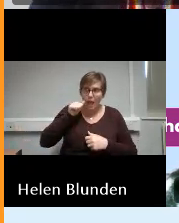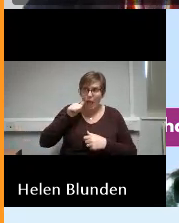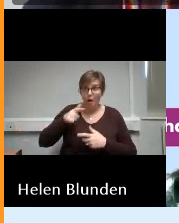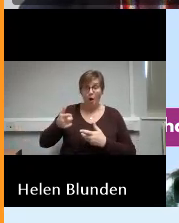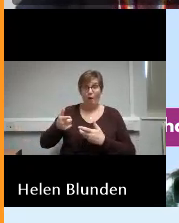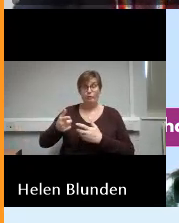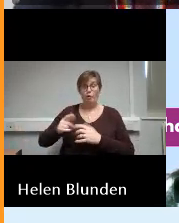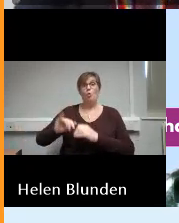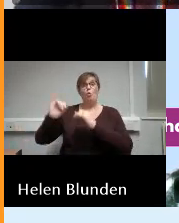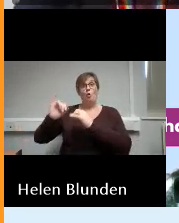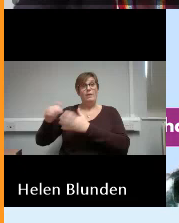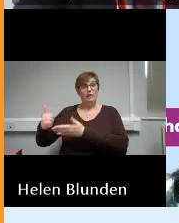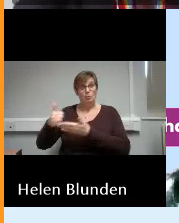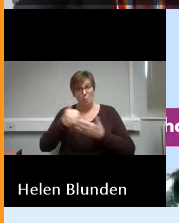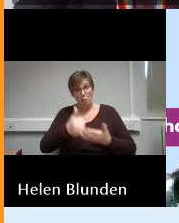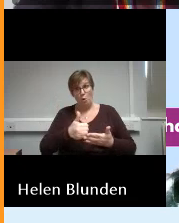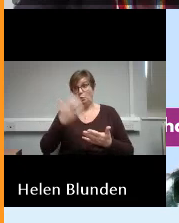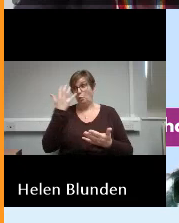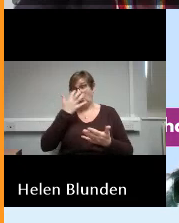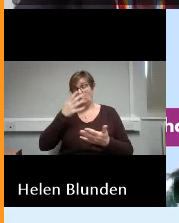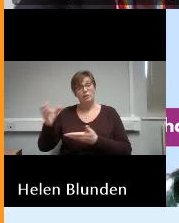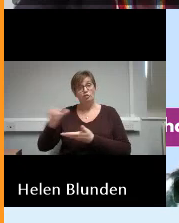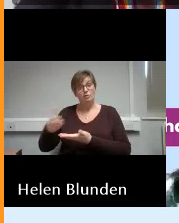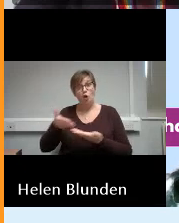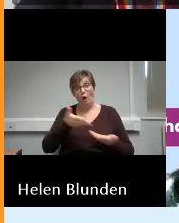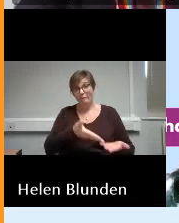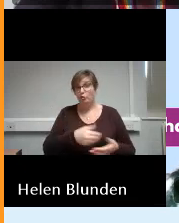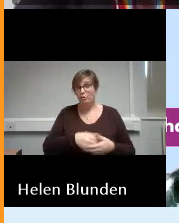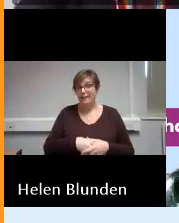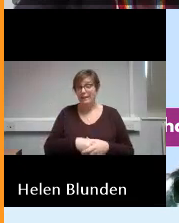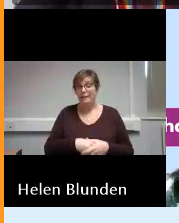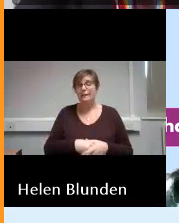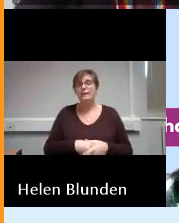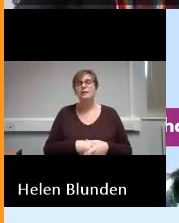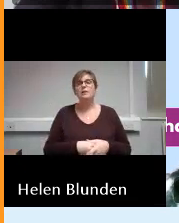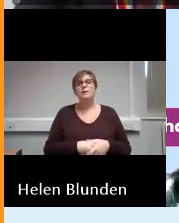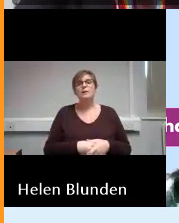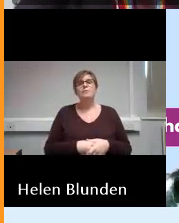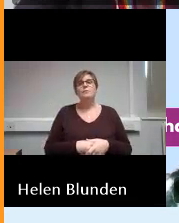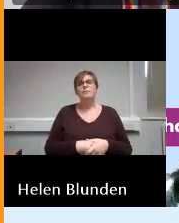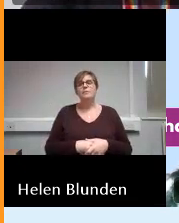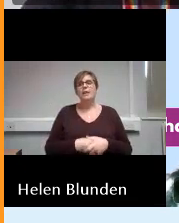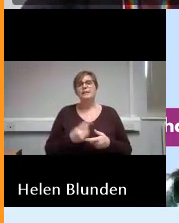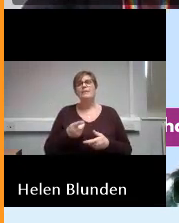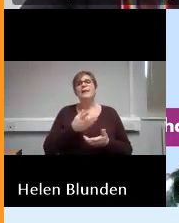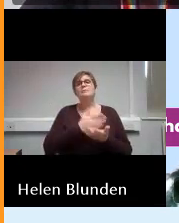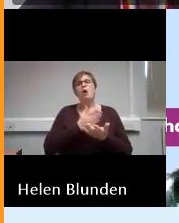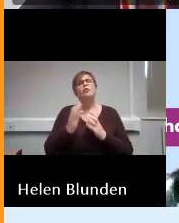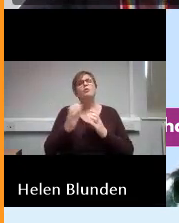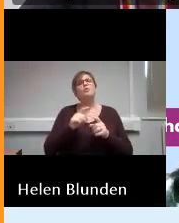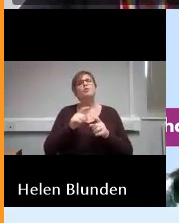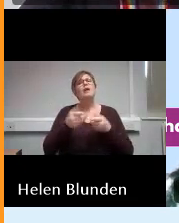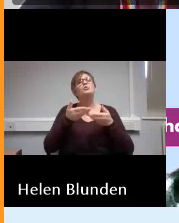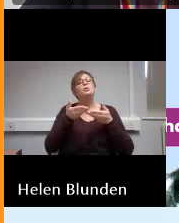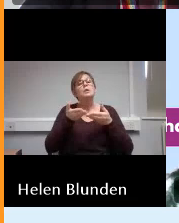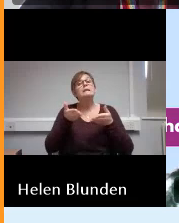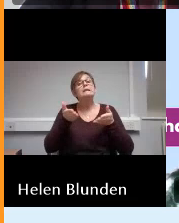that? I think where that's part of the conversation that we've been opening up,